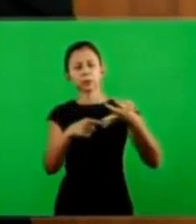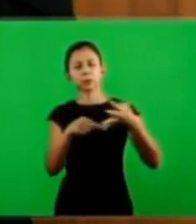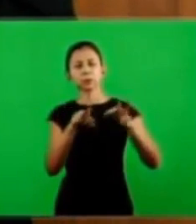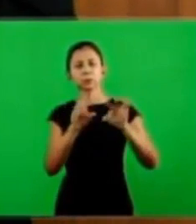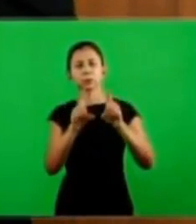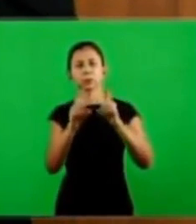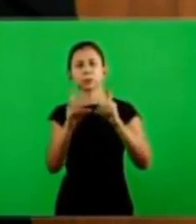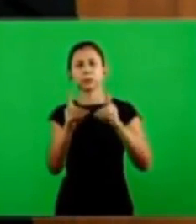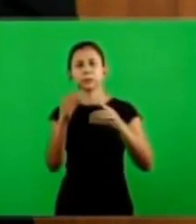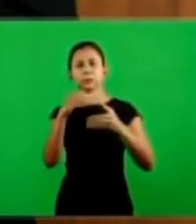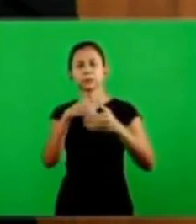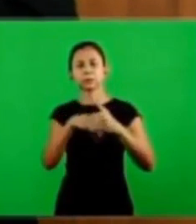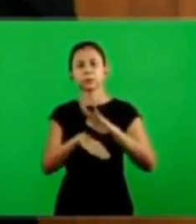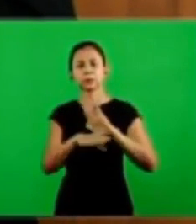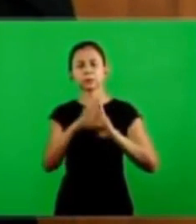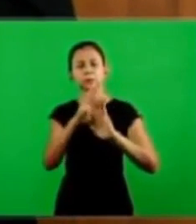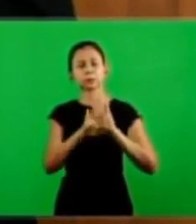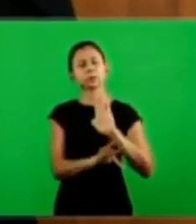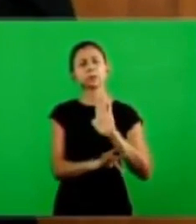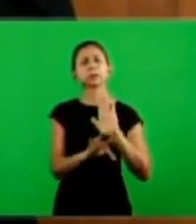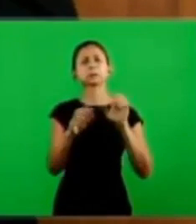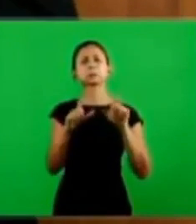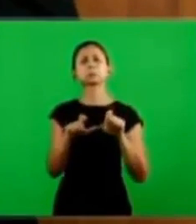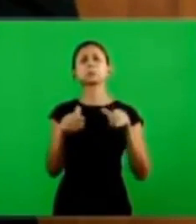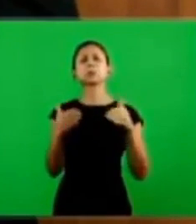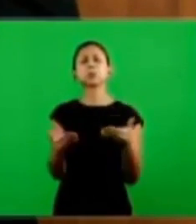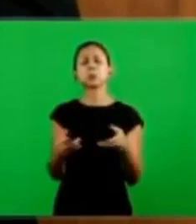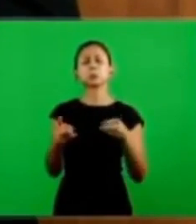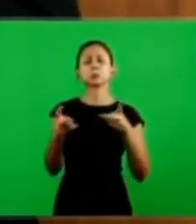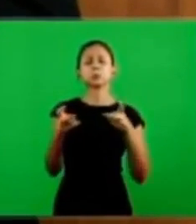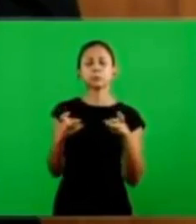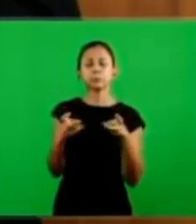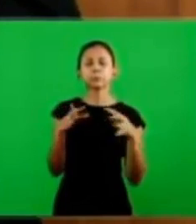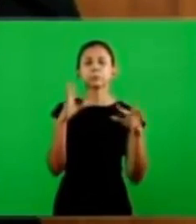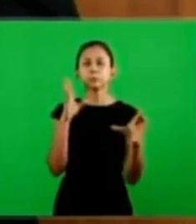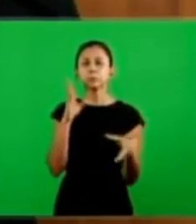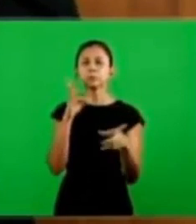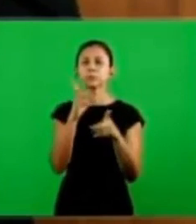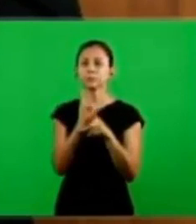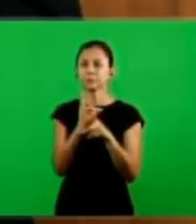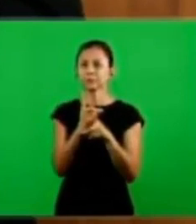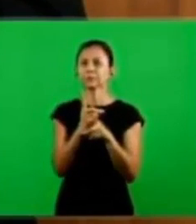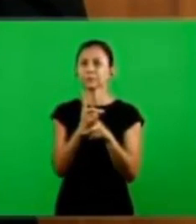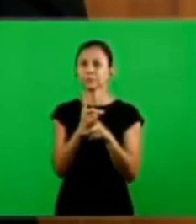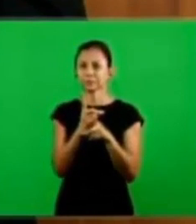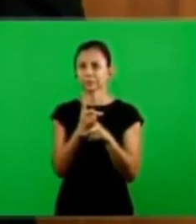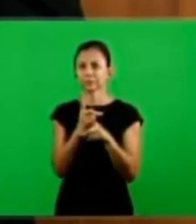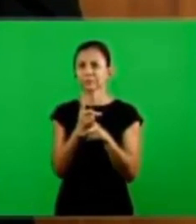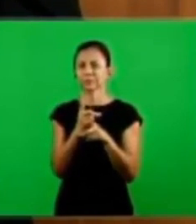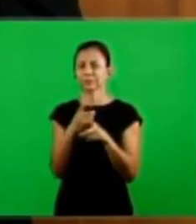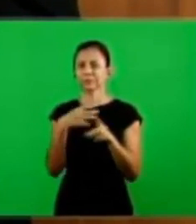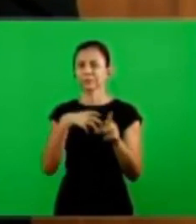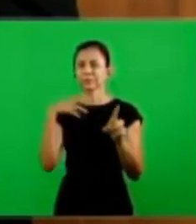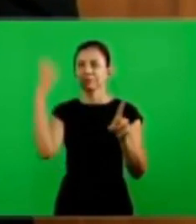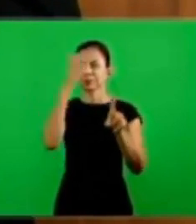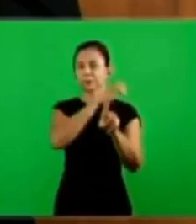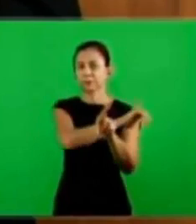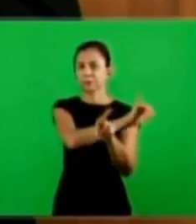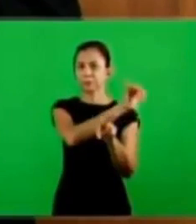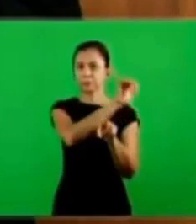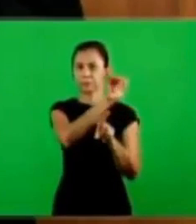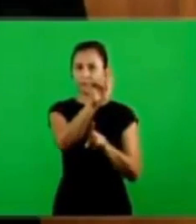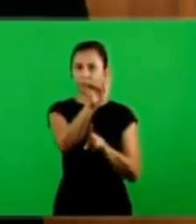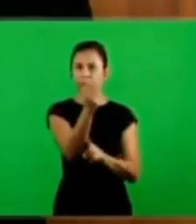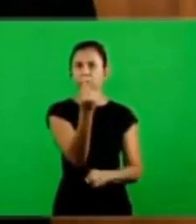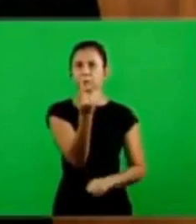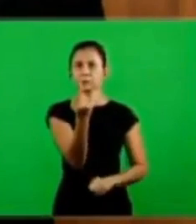Where were those doctrines in the text that we gave to you to choose from John, Luke, the two